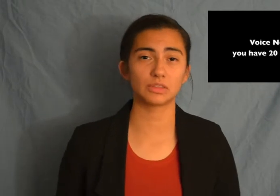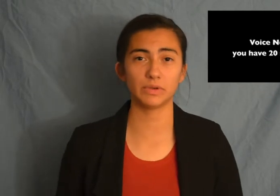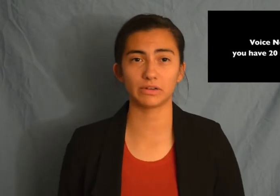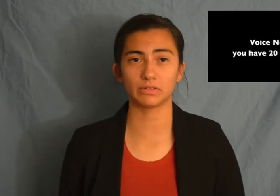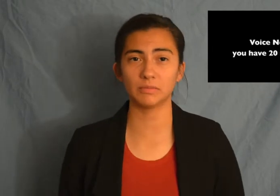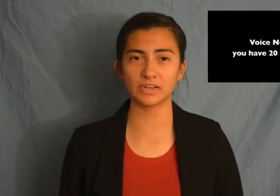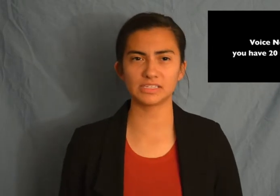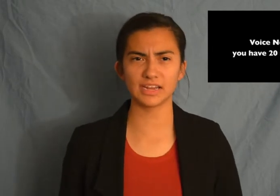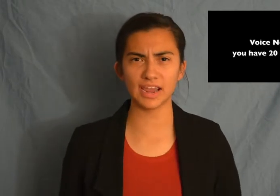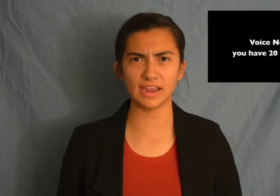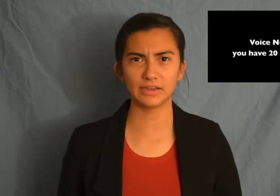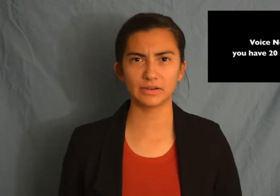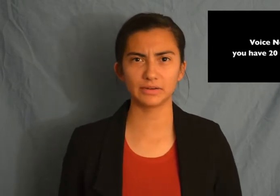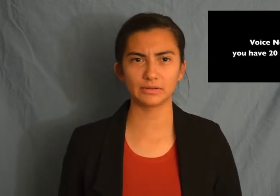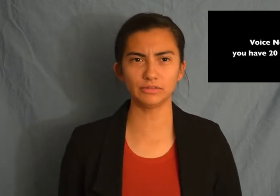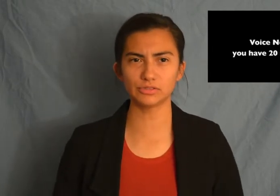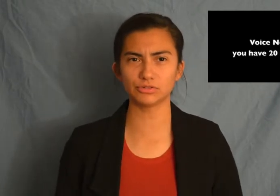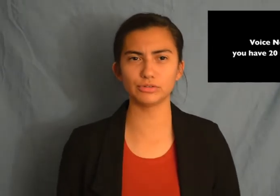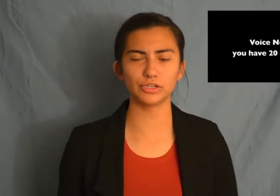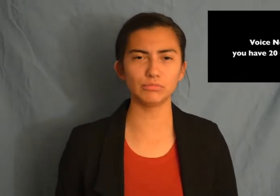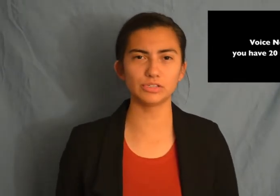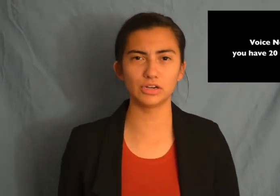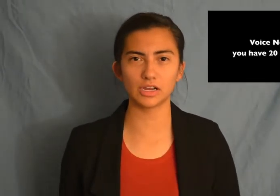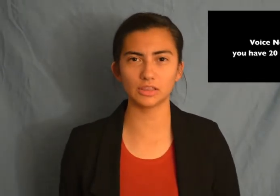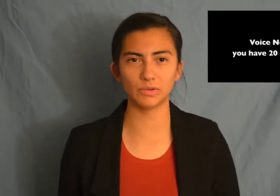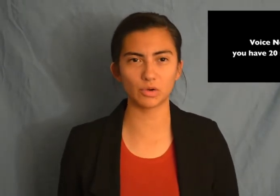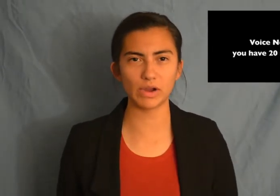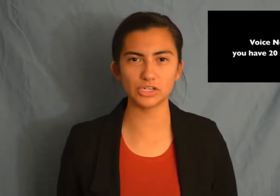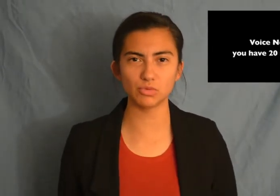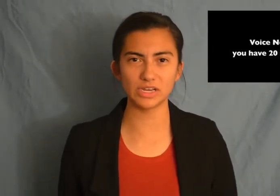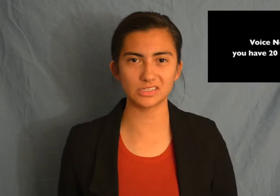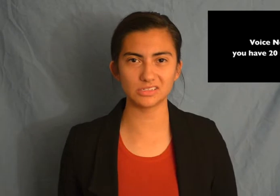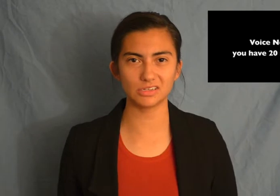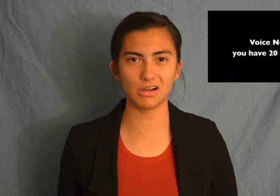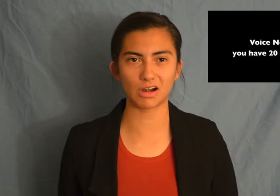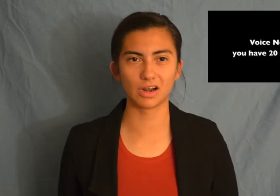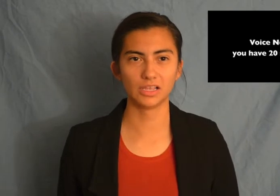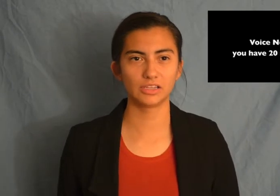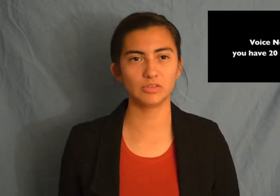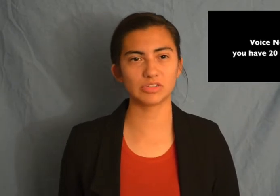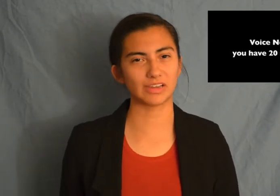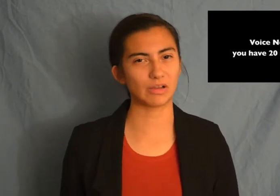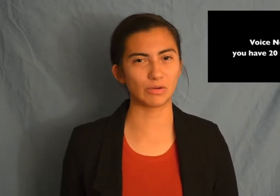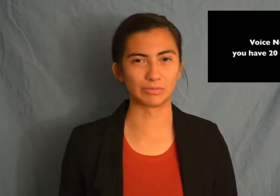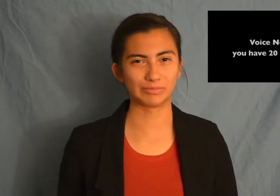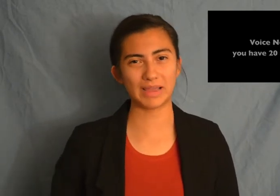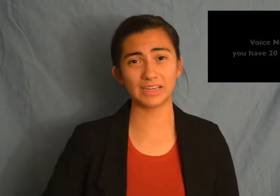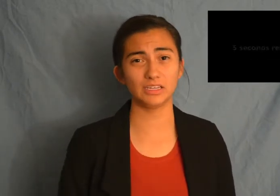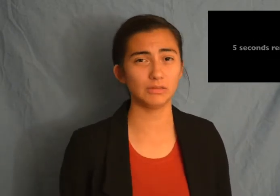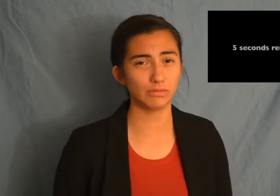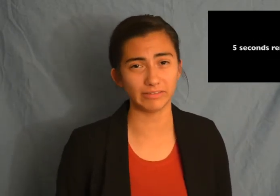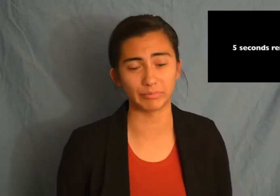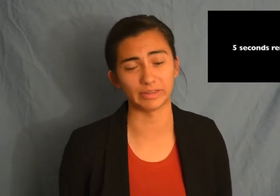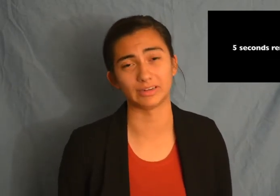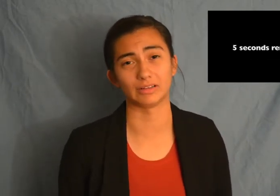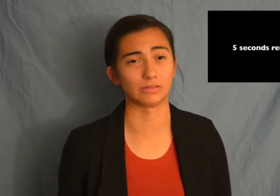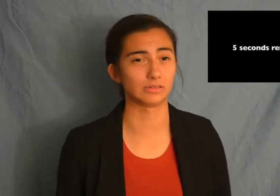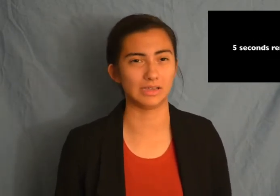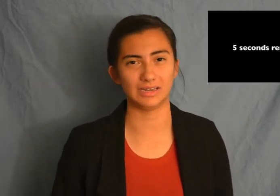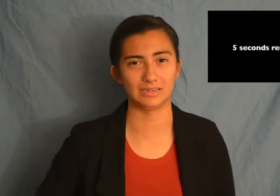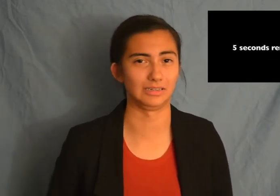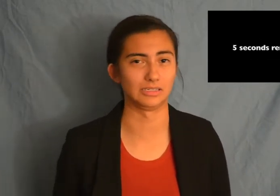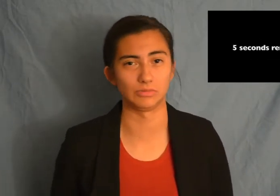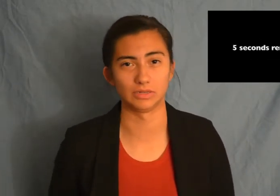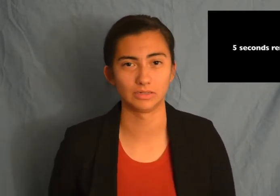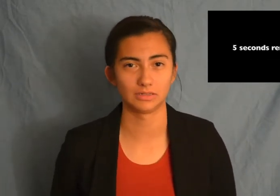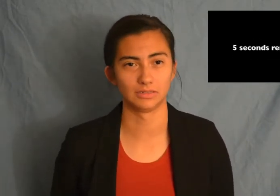throws it out the window. The American's like, "Hey, you just threw a Cuban cigar out the window. Why'd you waste a cigar?" Cuban's like, "Oh, back in Cuba, we have plenty of those.